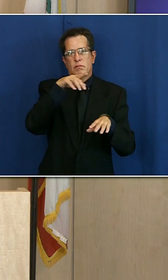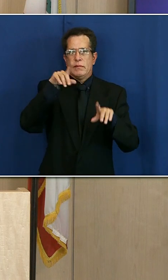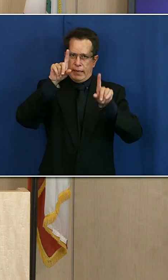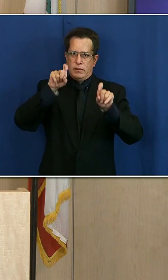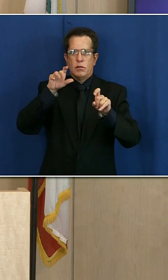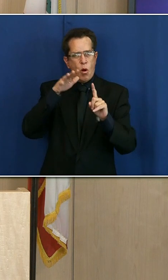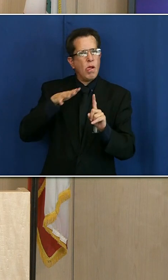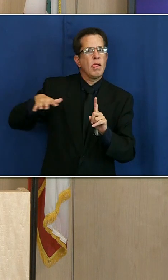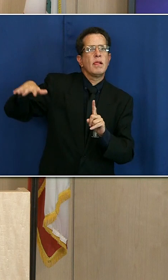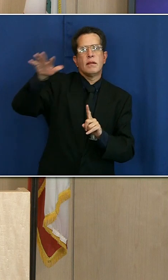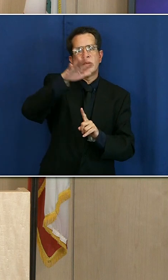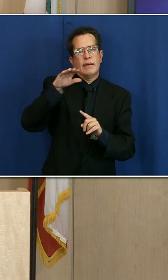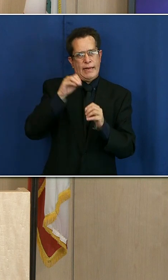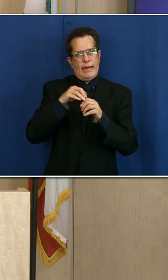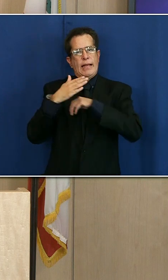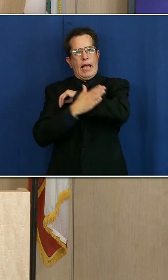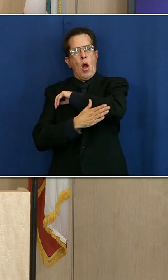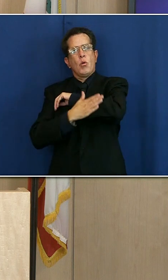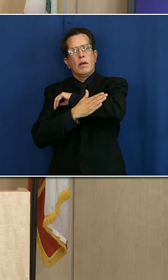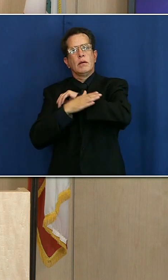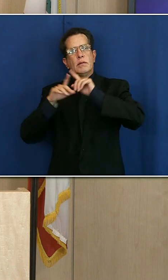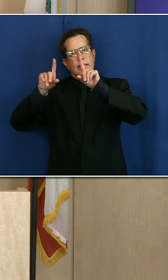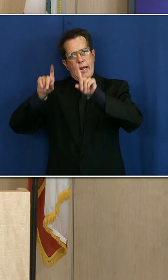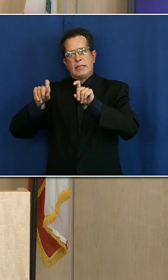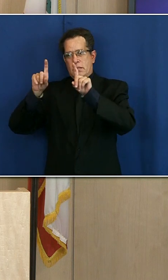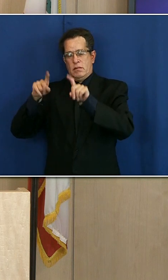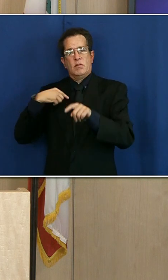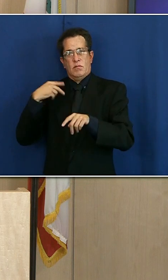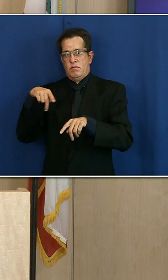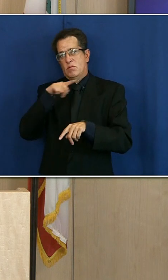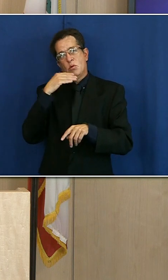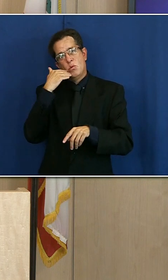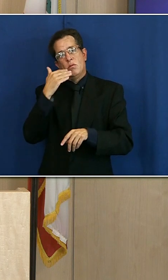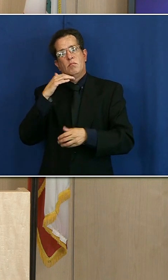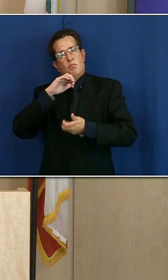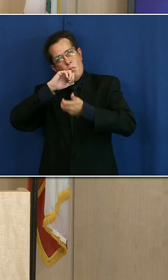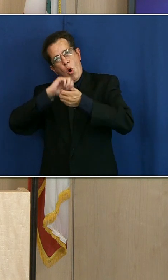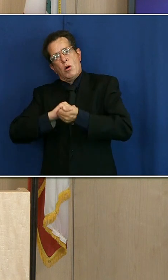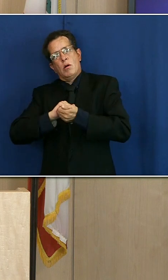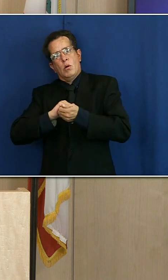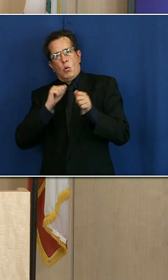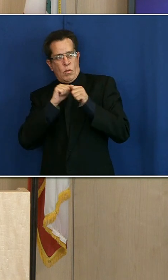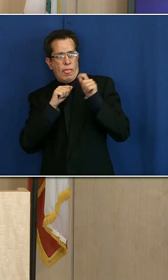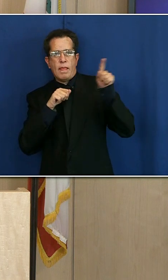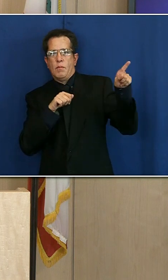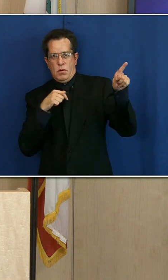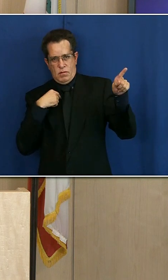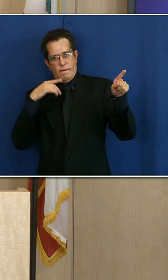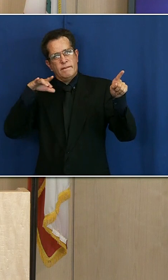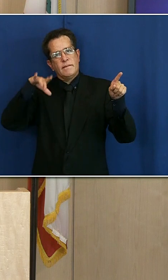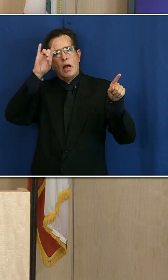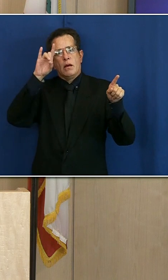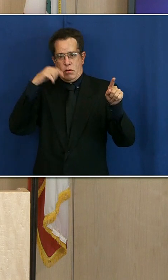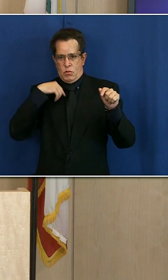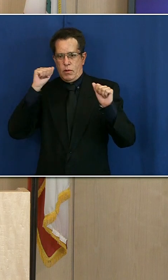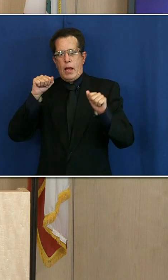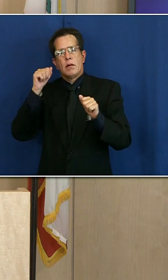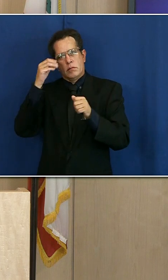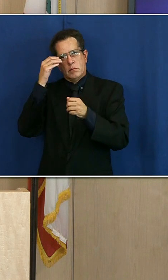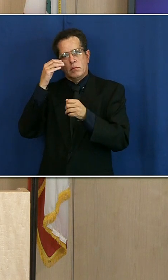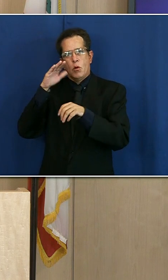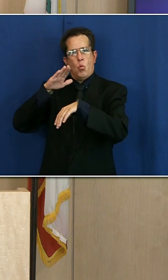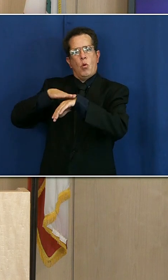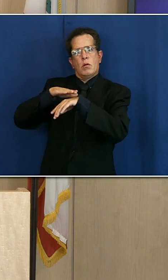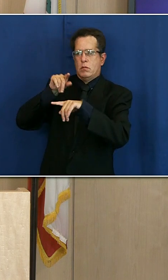sites during the throughout the county. And so we have a great partnership and are able to contact students once we have been informed that they